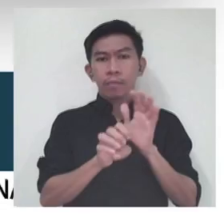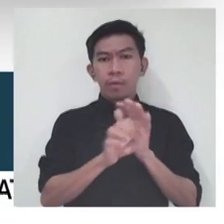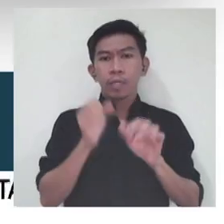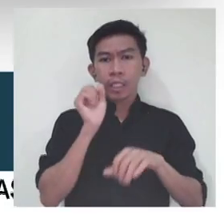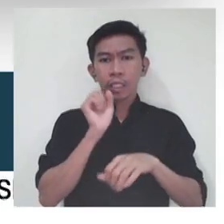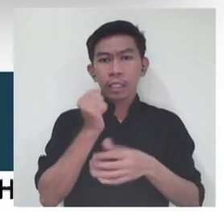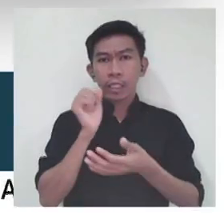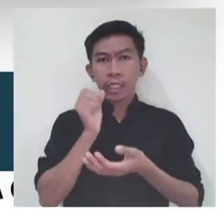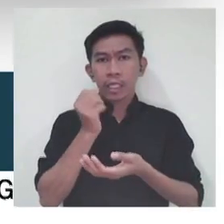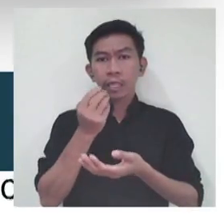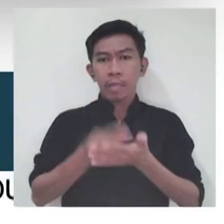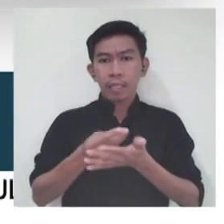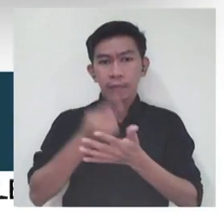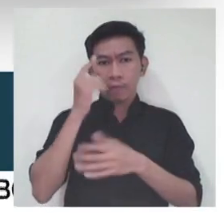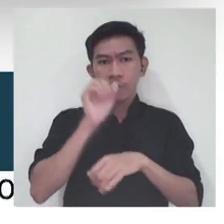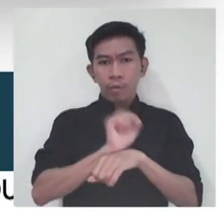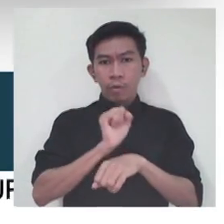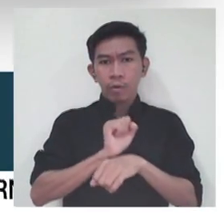emergency cash transfer.